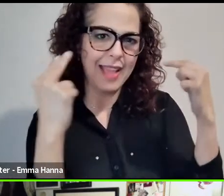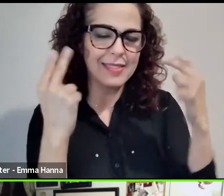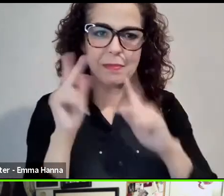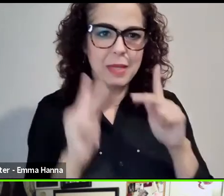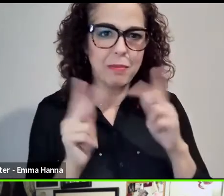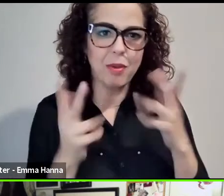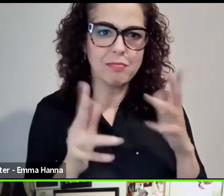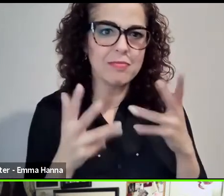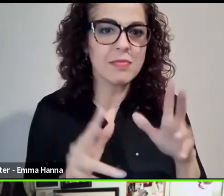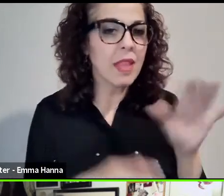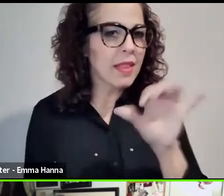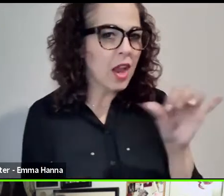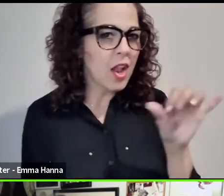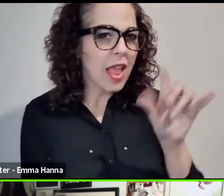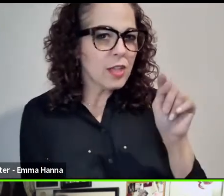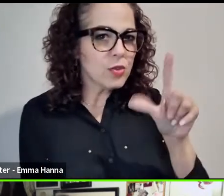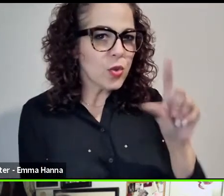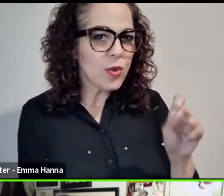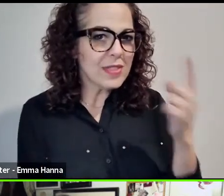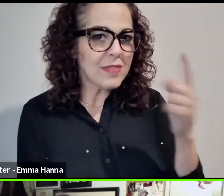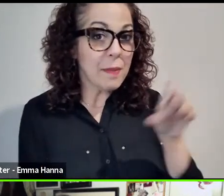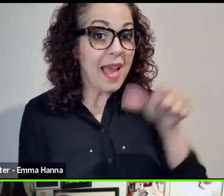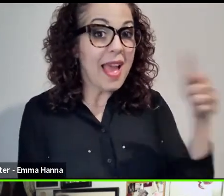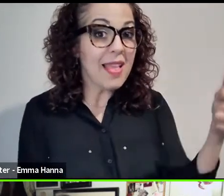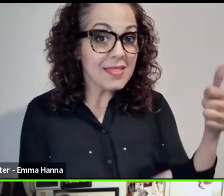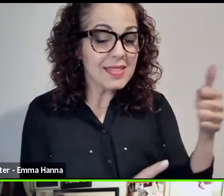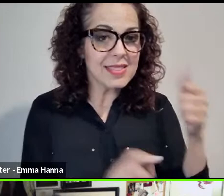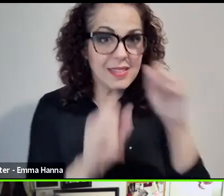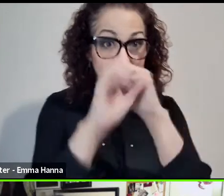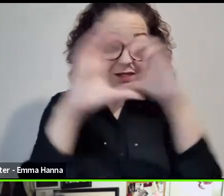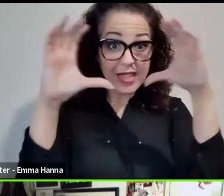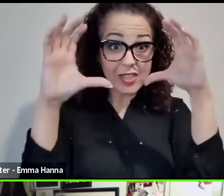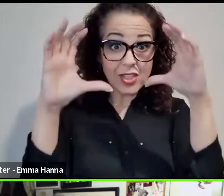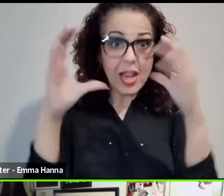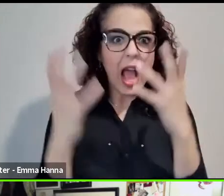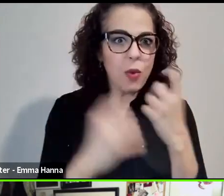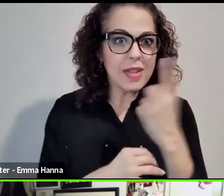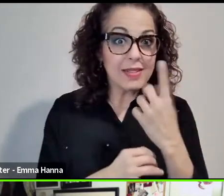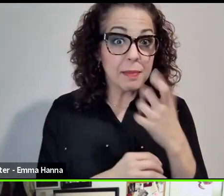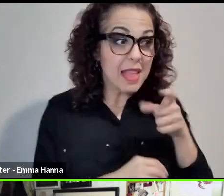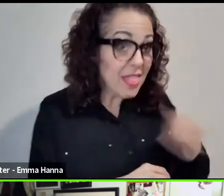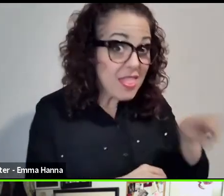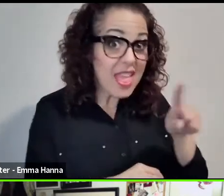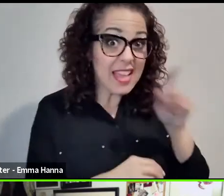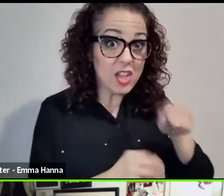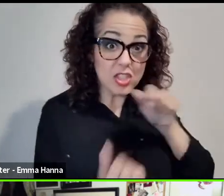being sort of tools for someone else's vision. And I wanted something where they could talk back. And